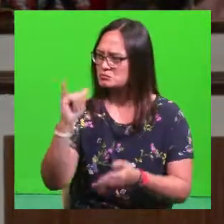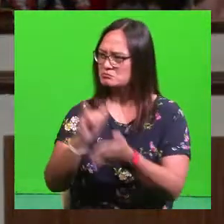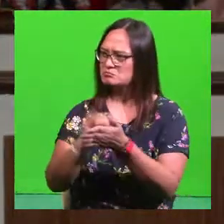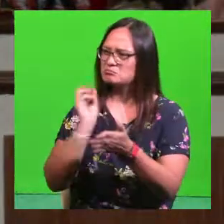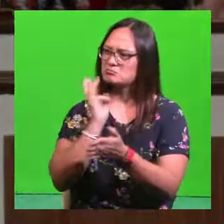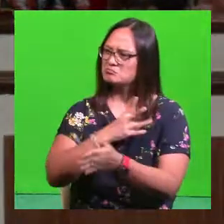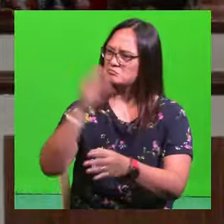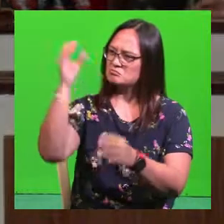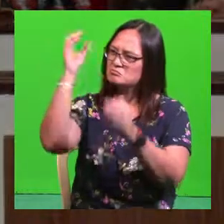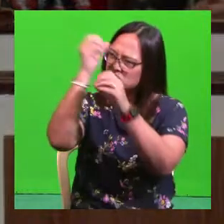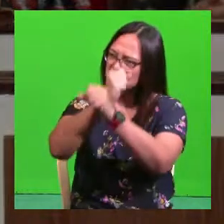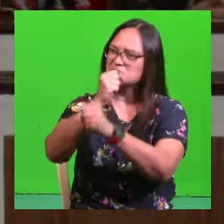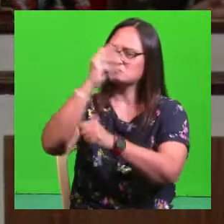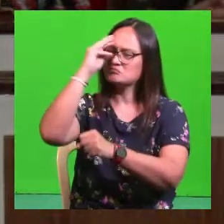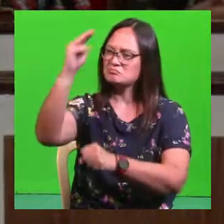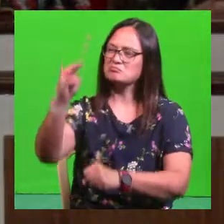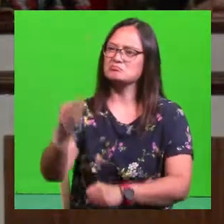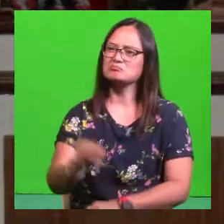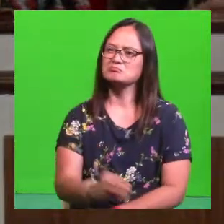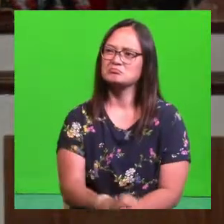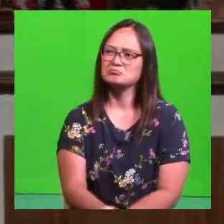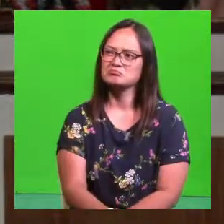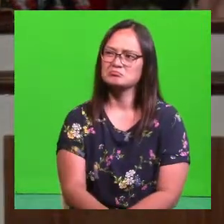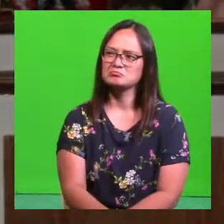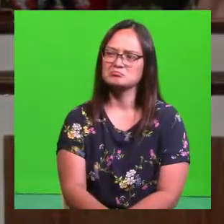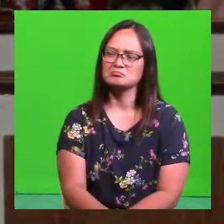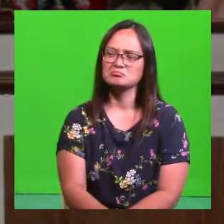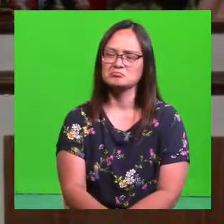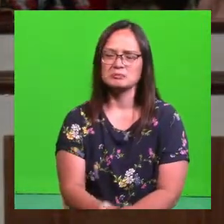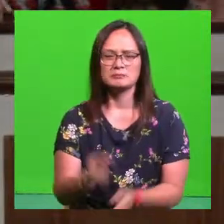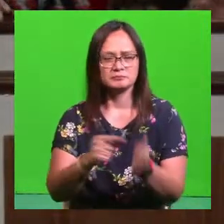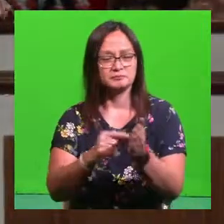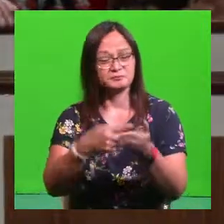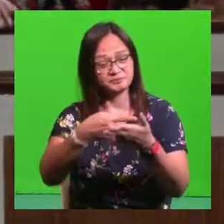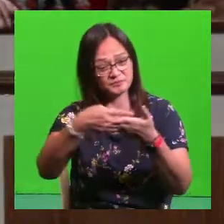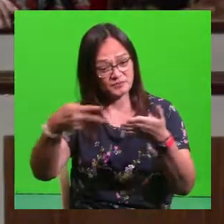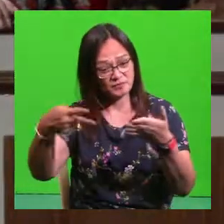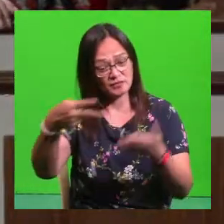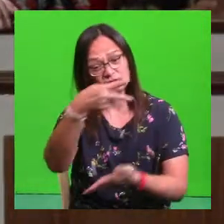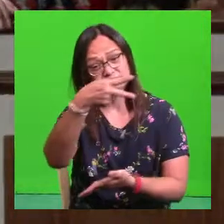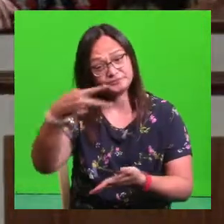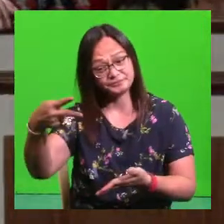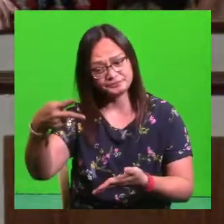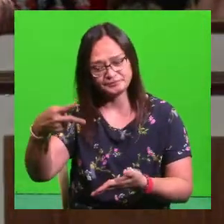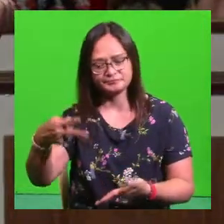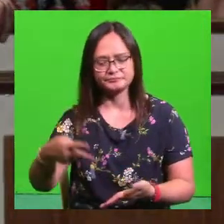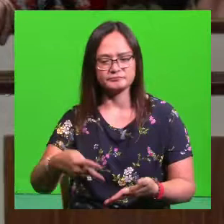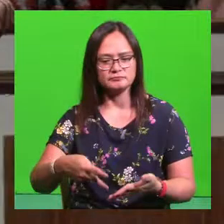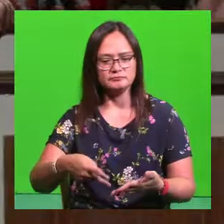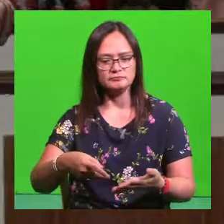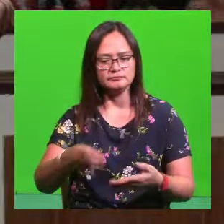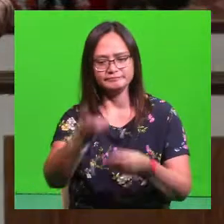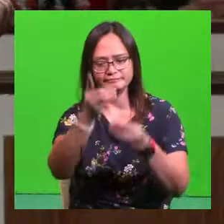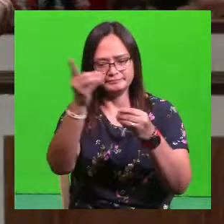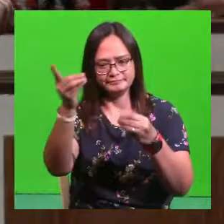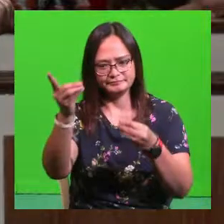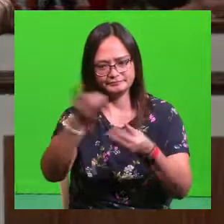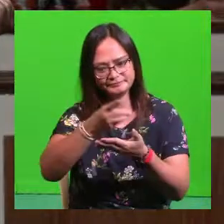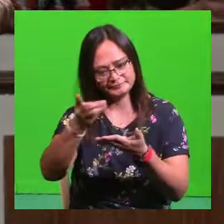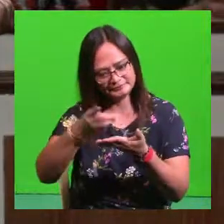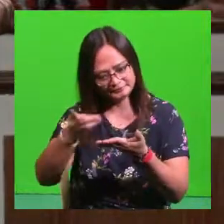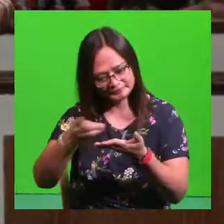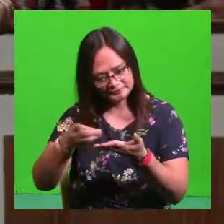nagde-describe ng kalalagyan ng ating Panginoon when he was at the cross. At ang sinasabi, there is